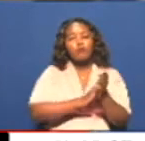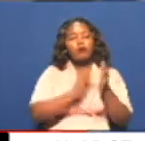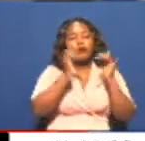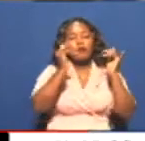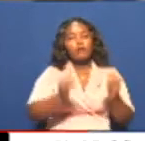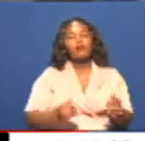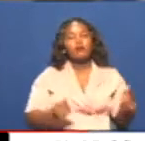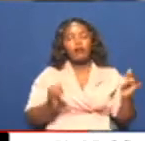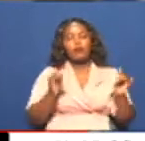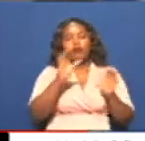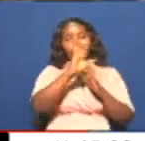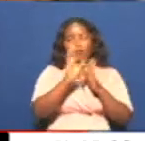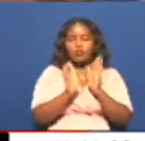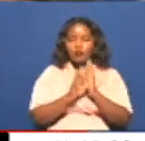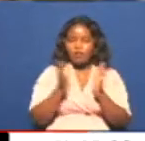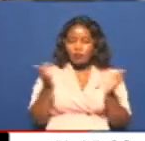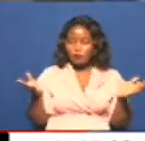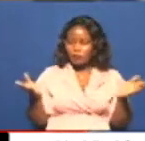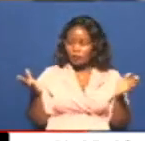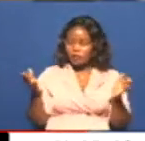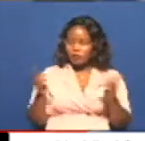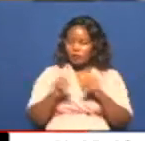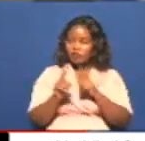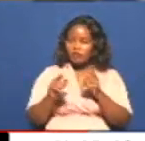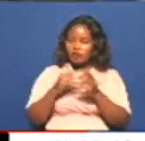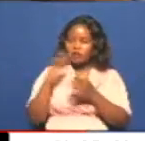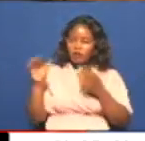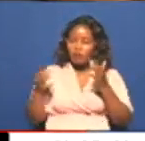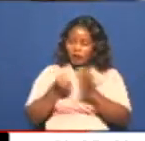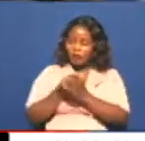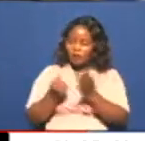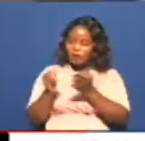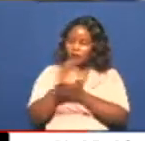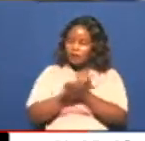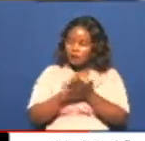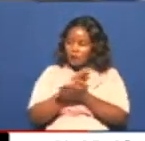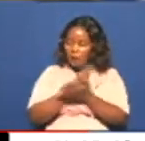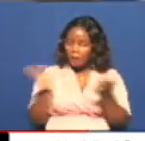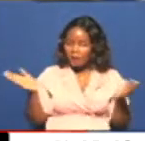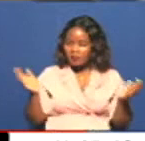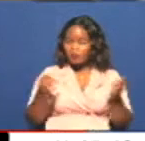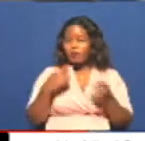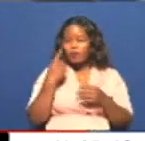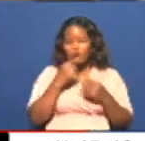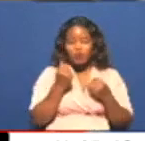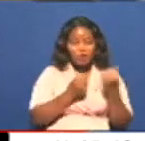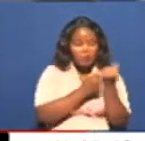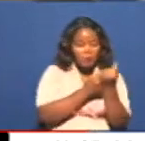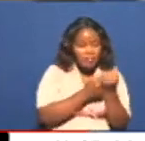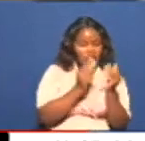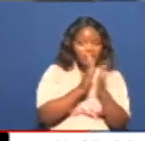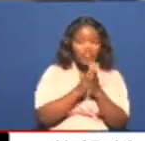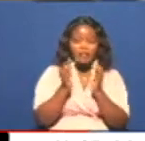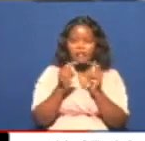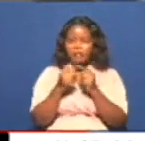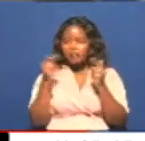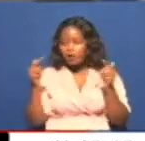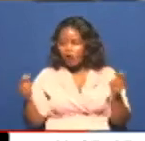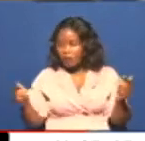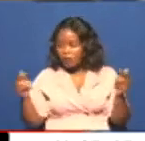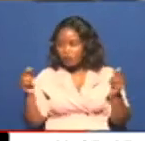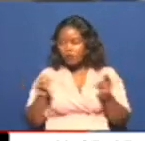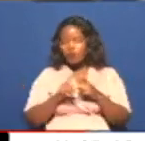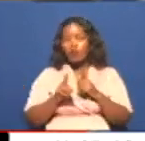know, the all these were based on who was for it and who was against it, which is really quite simplistic and